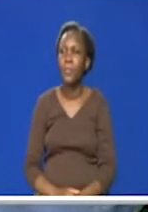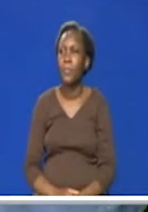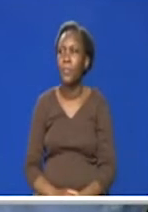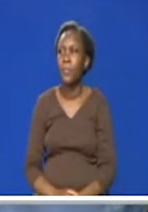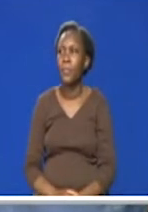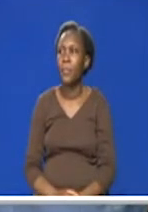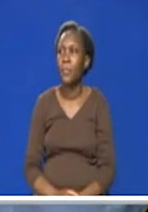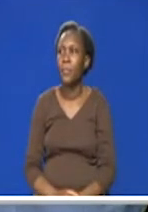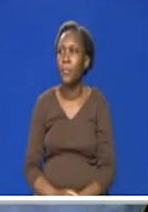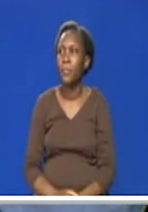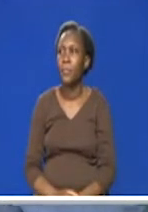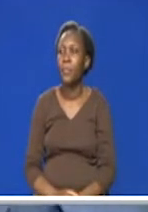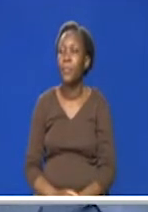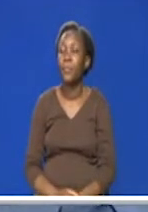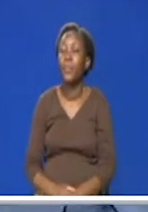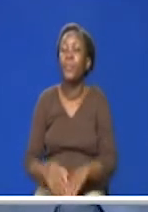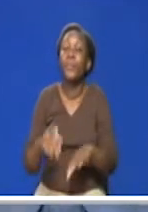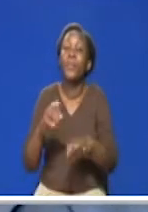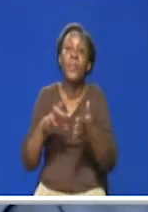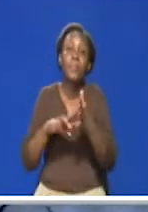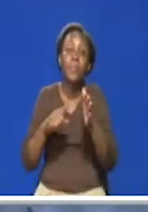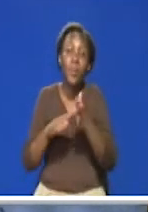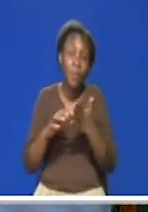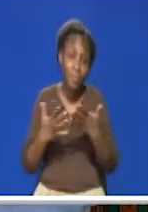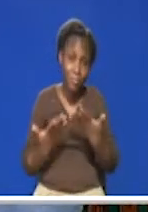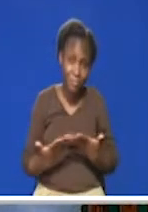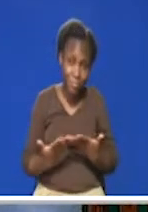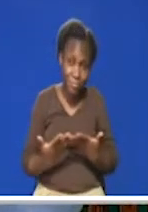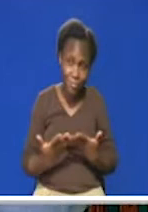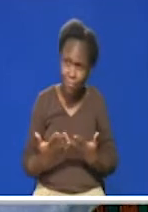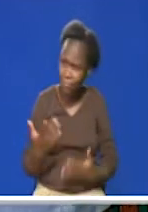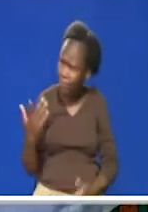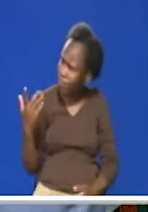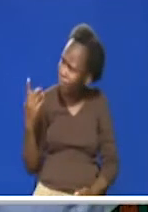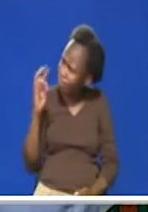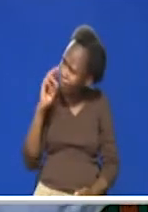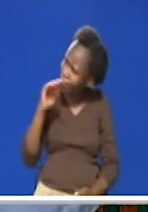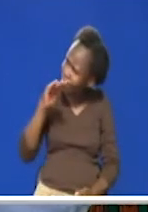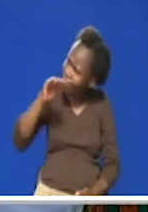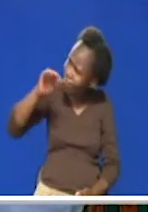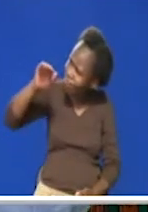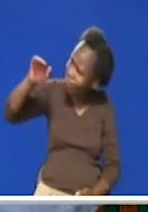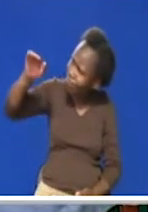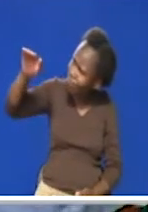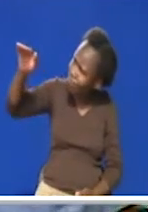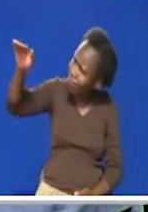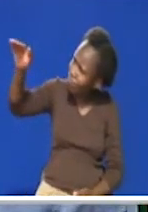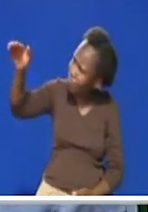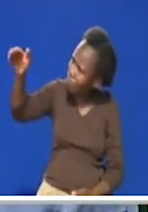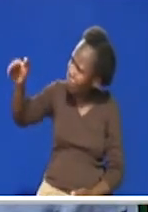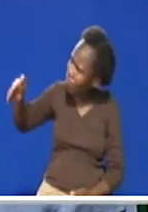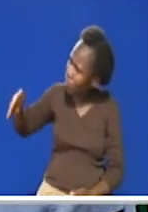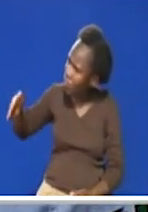5. So whatever I'm saying is that we are talking about longest continuous, not longest